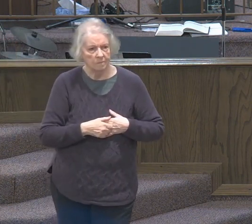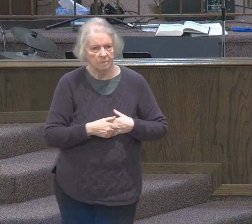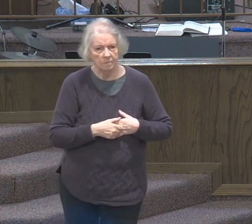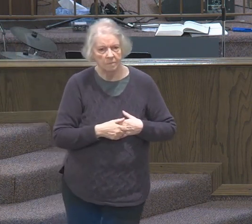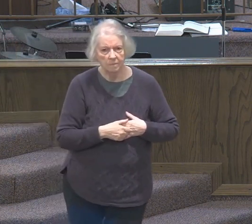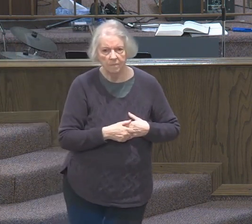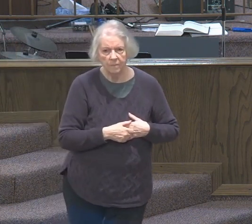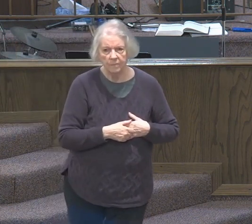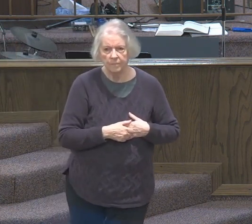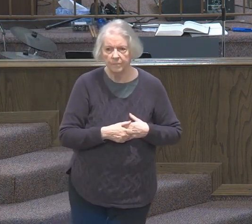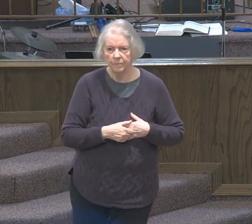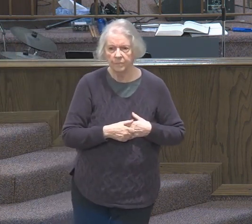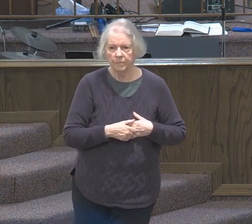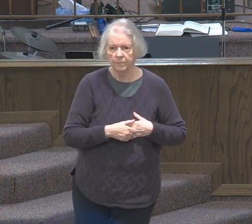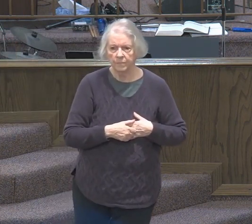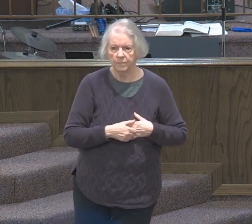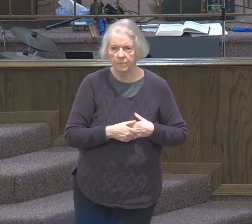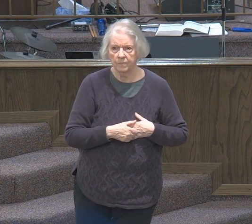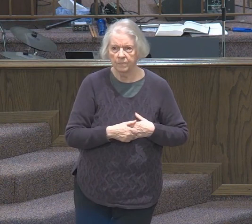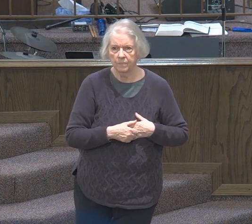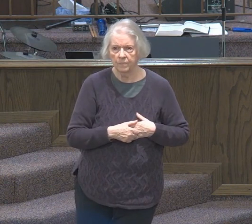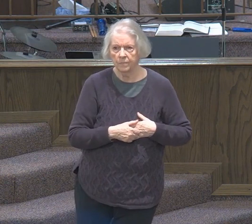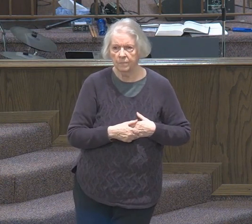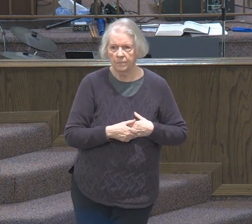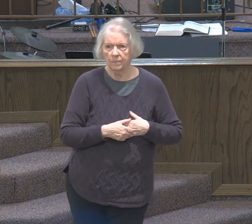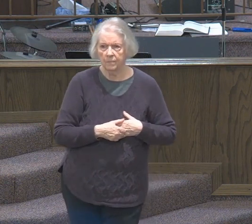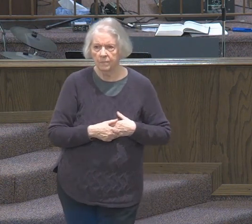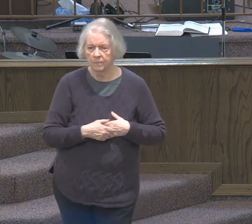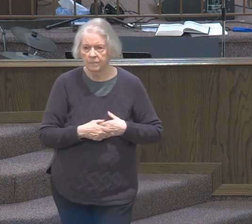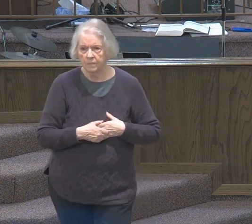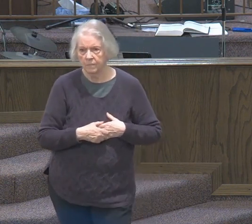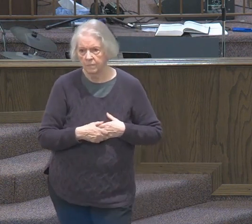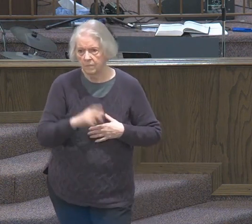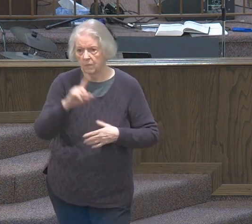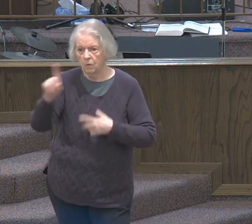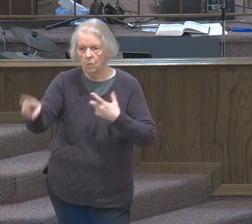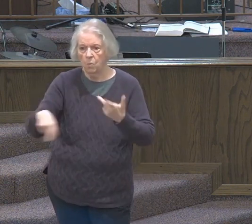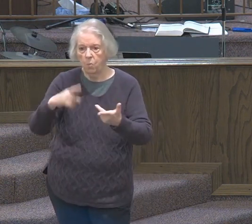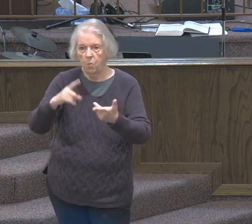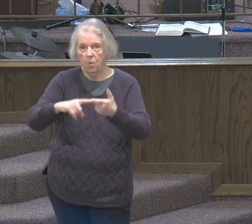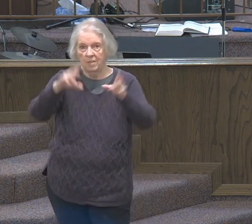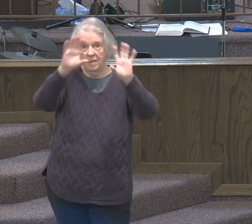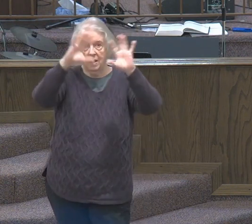The other side of that looks like this. When the clouds